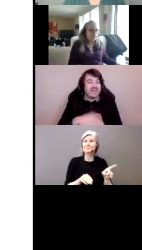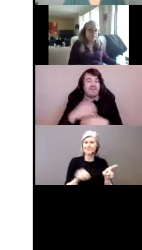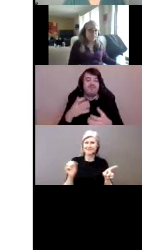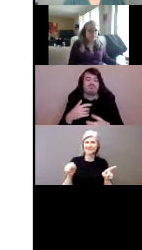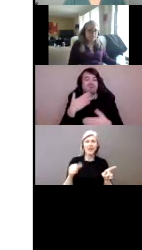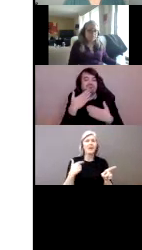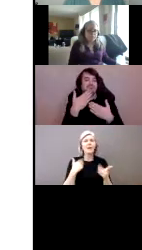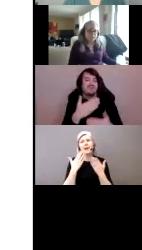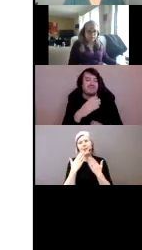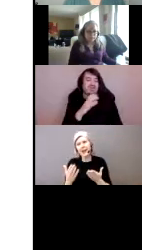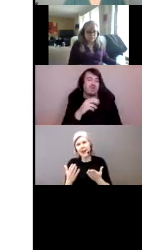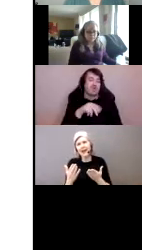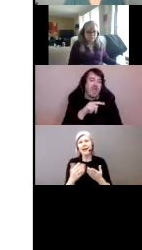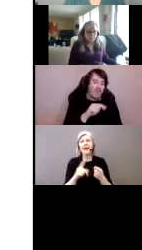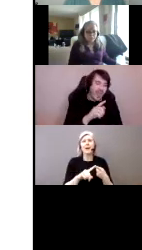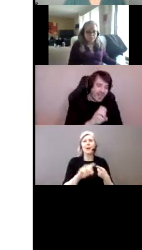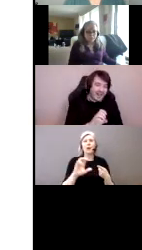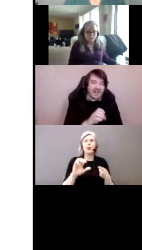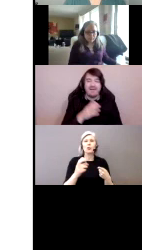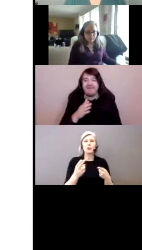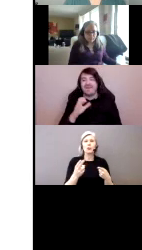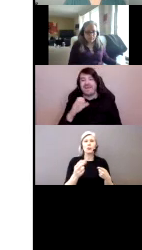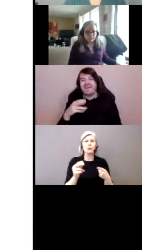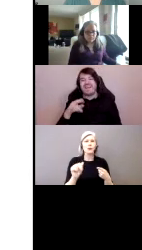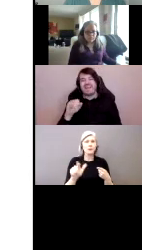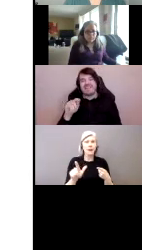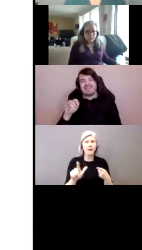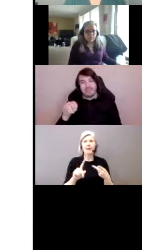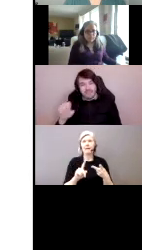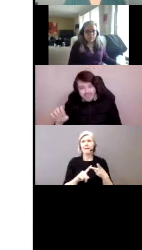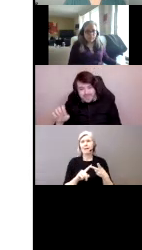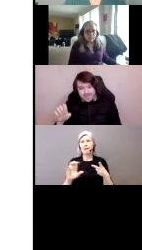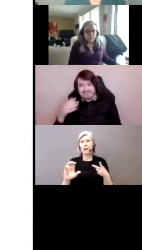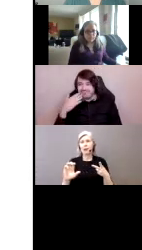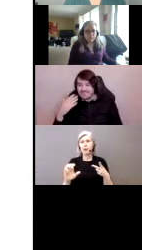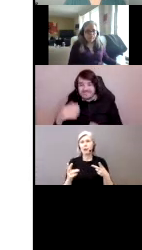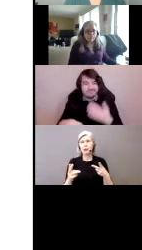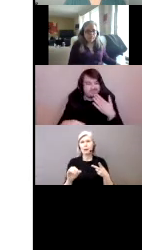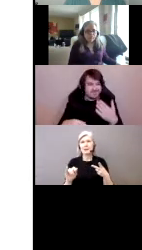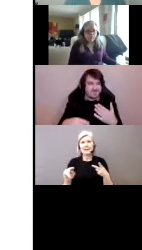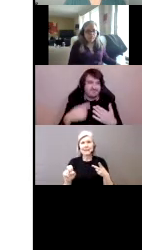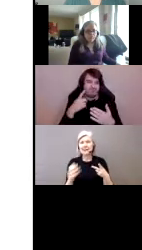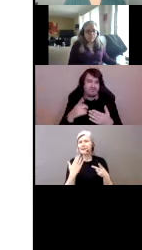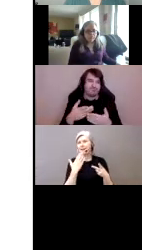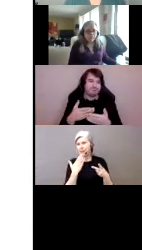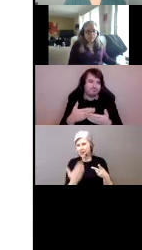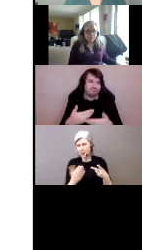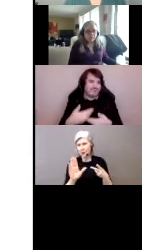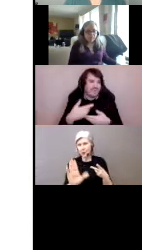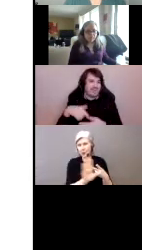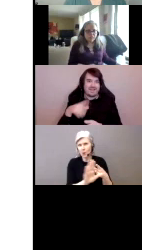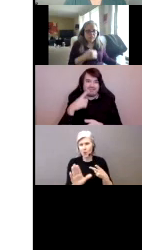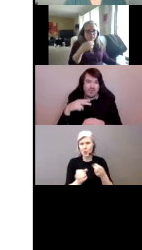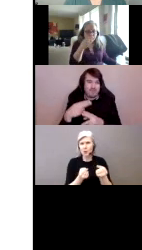Chantal and Christine for your support with those questions and all of our team working